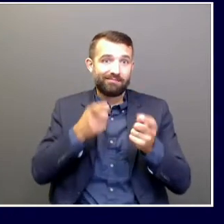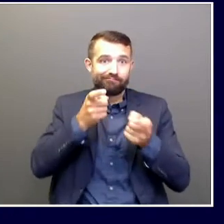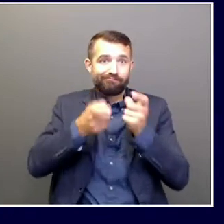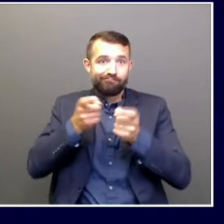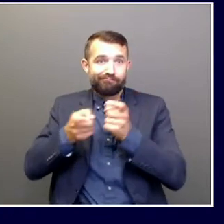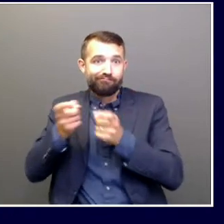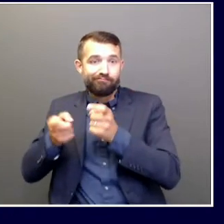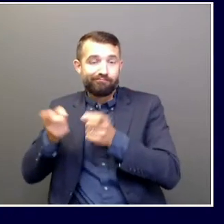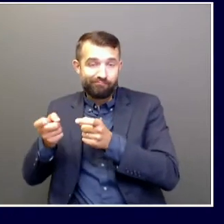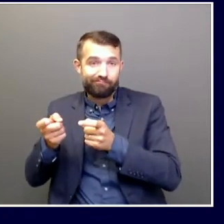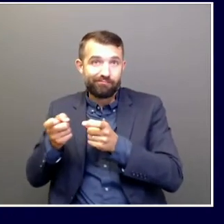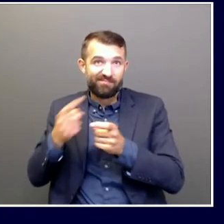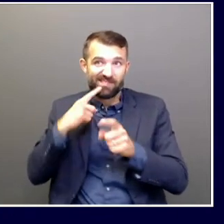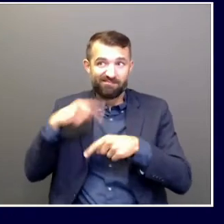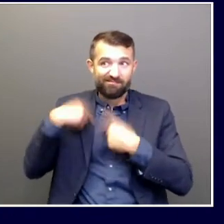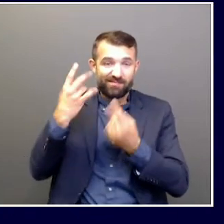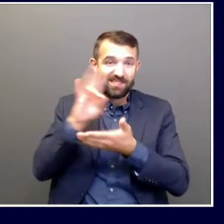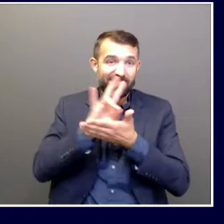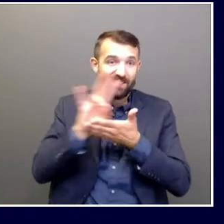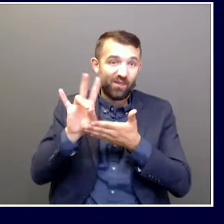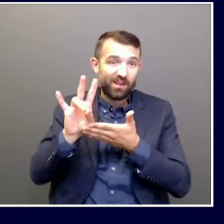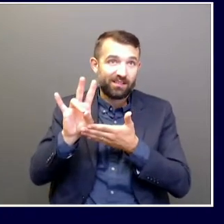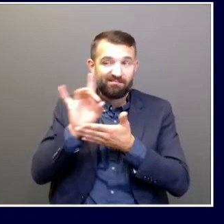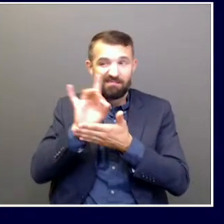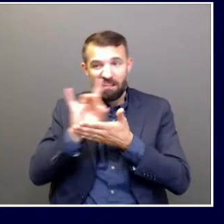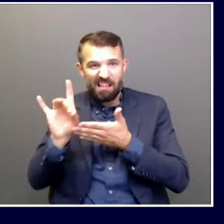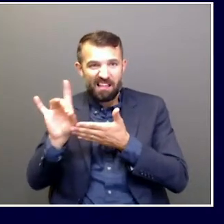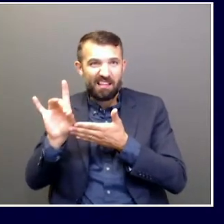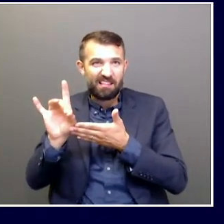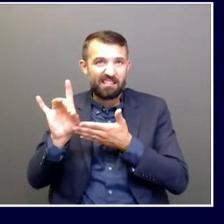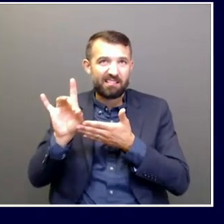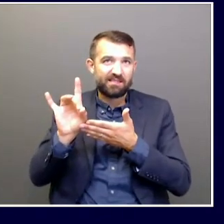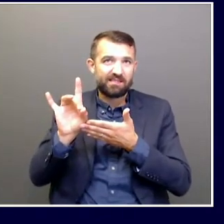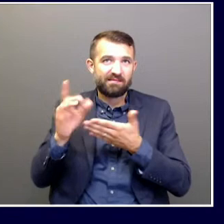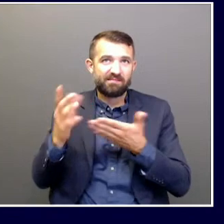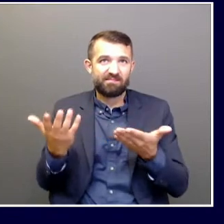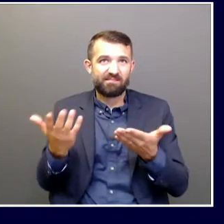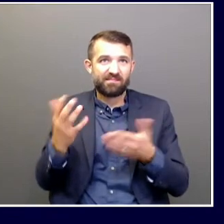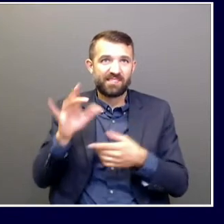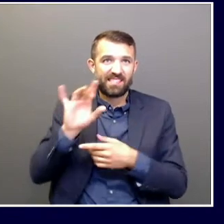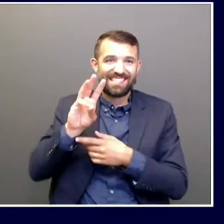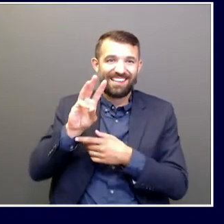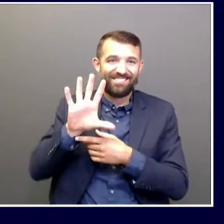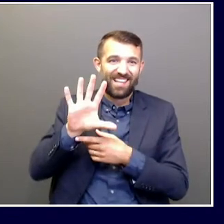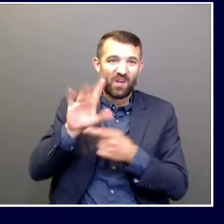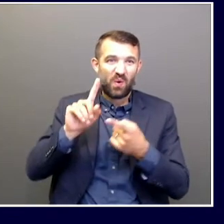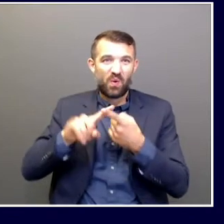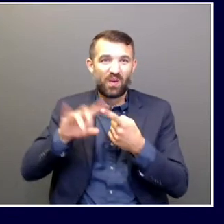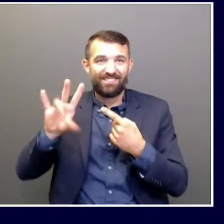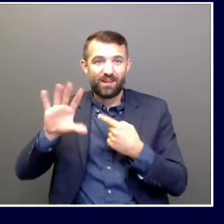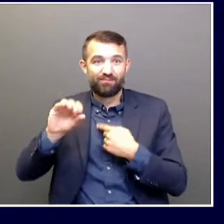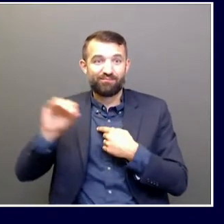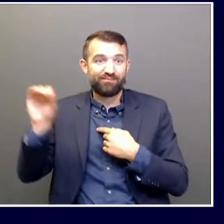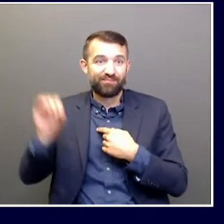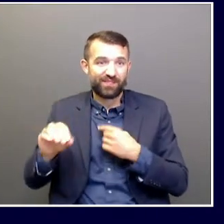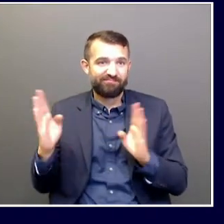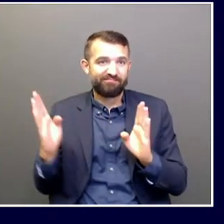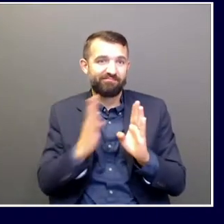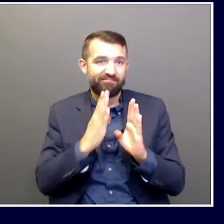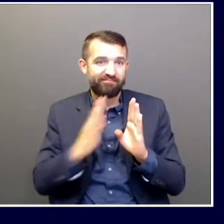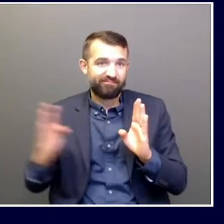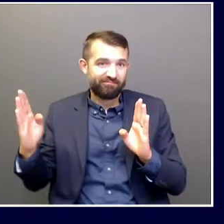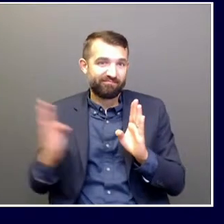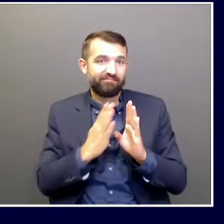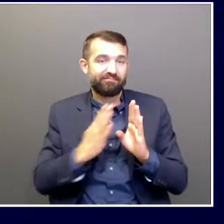it's been within a pretty solid narrow band of anywhere from 65 to 75% of people who are in